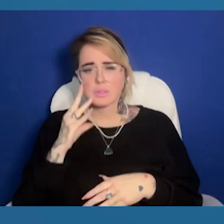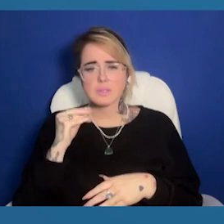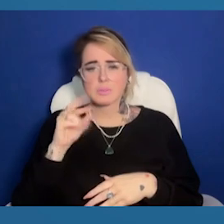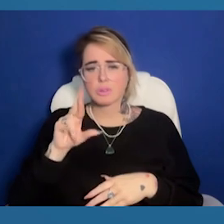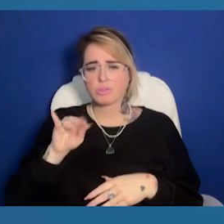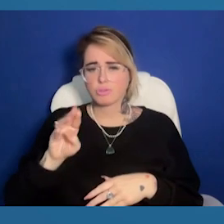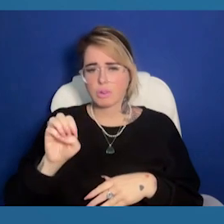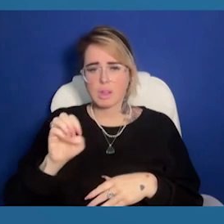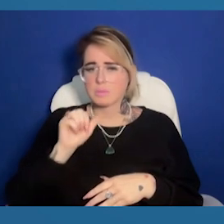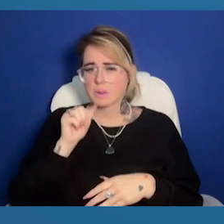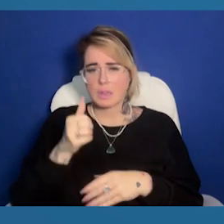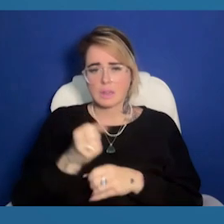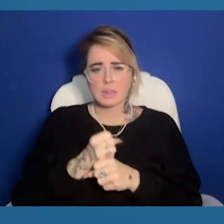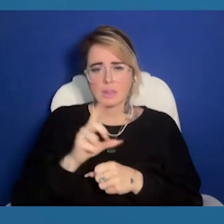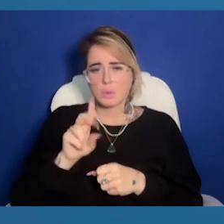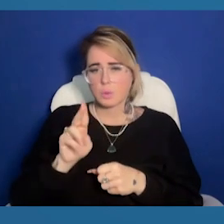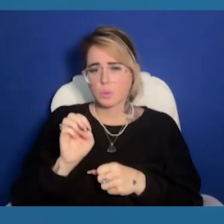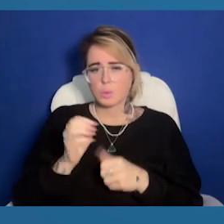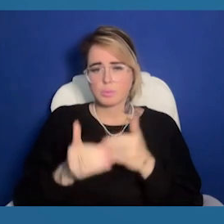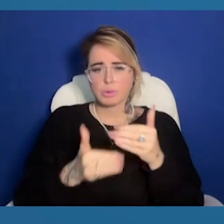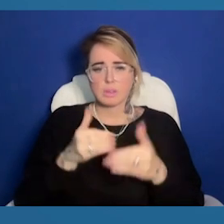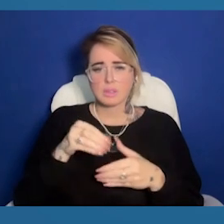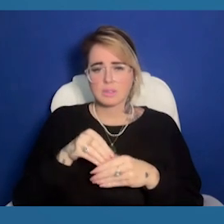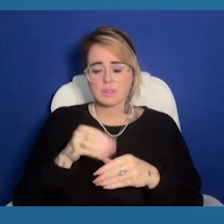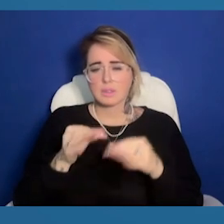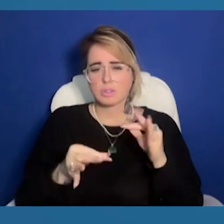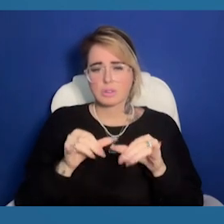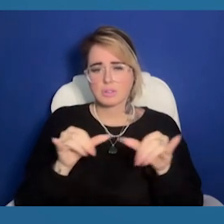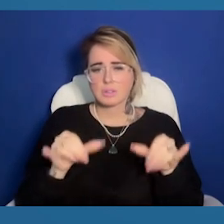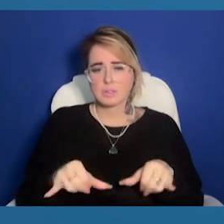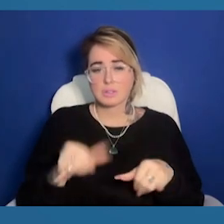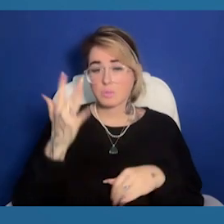due process in the justice system because cases were getting